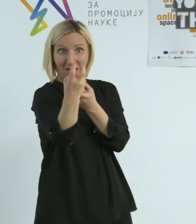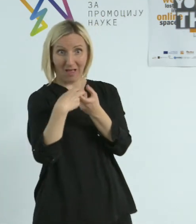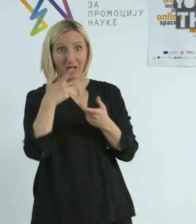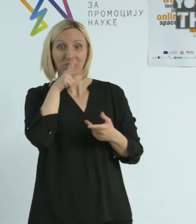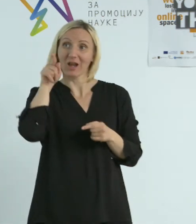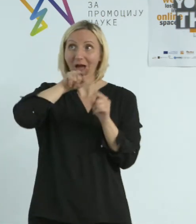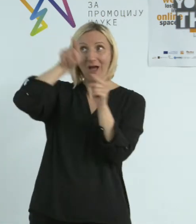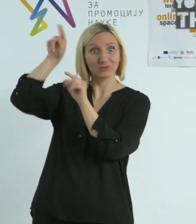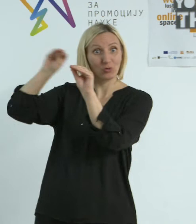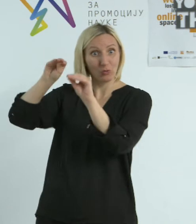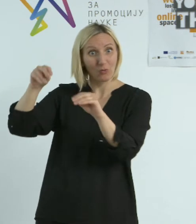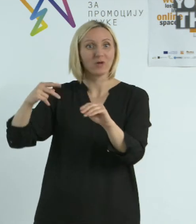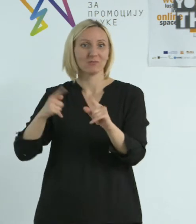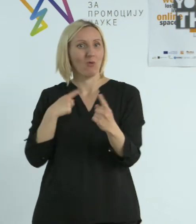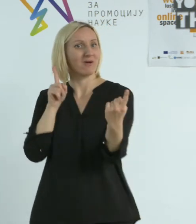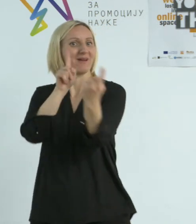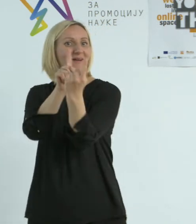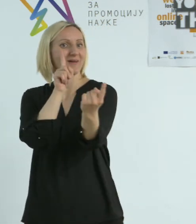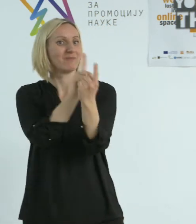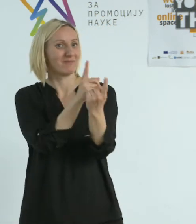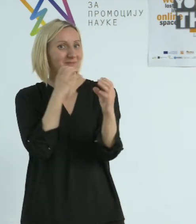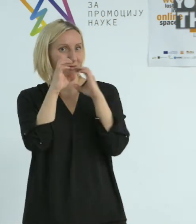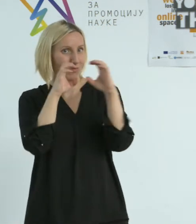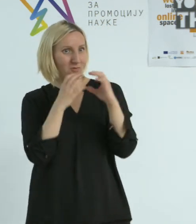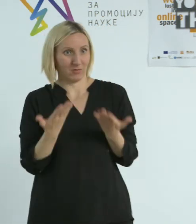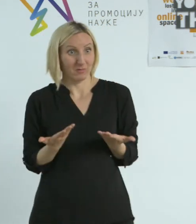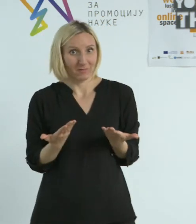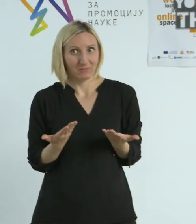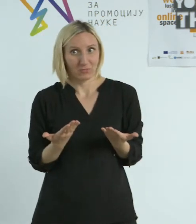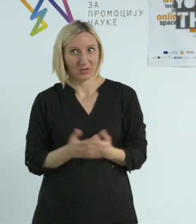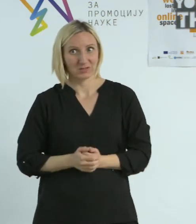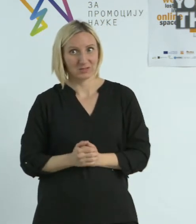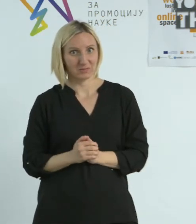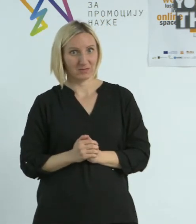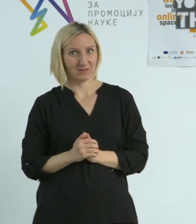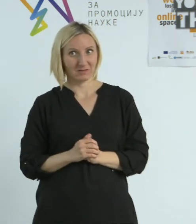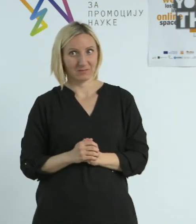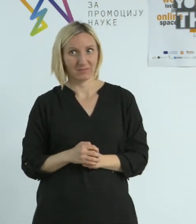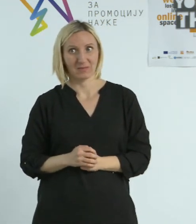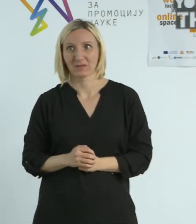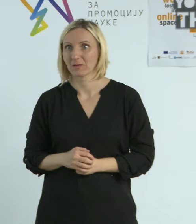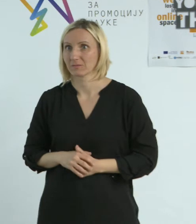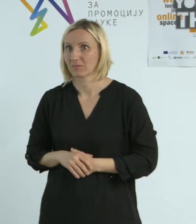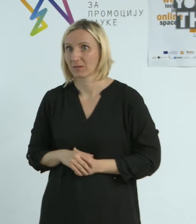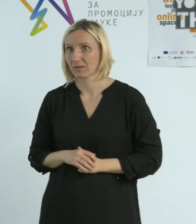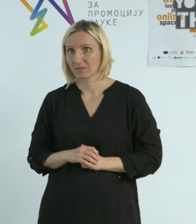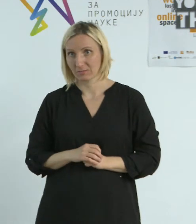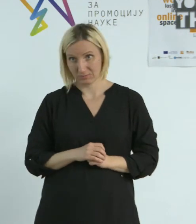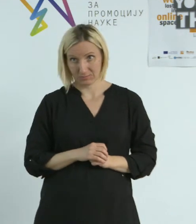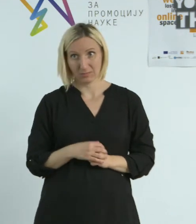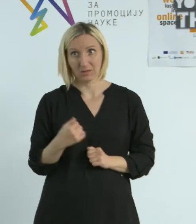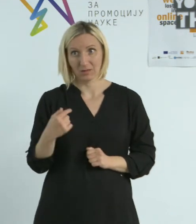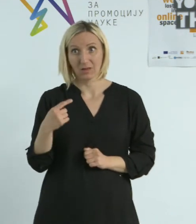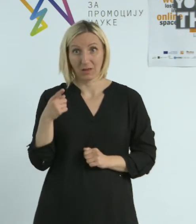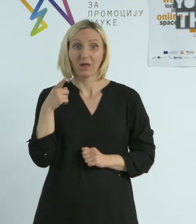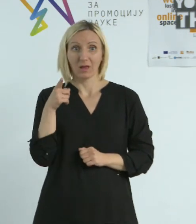have some kind of approach, human approach to the people who are participating in your course. And I find